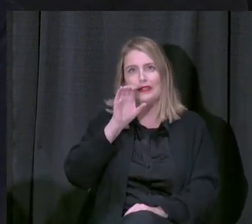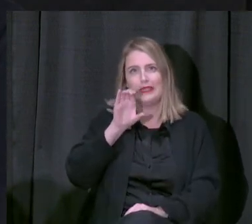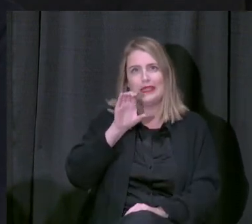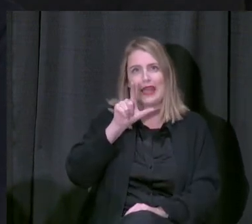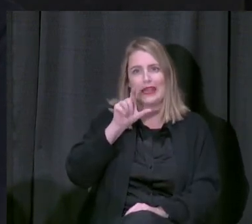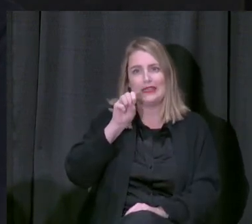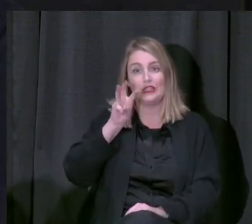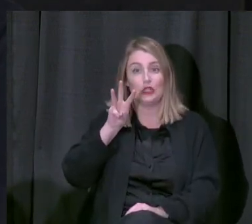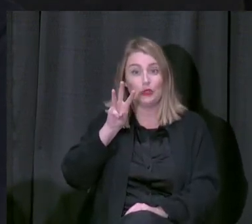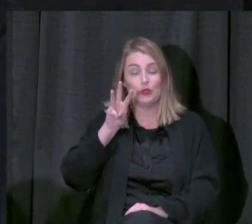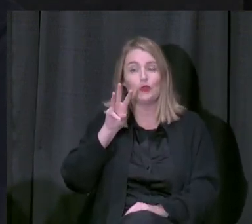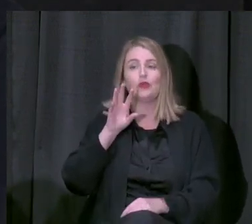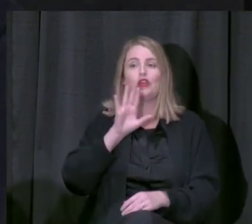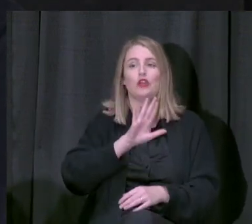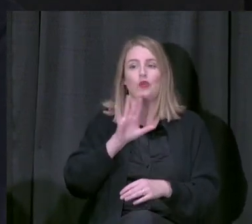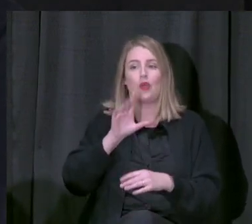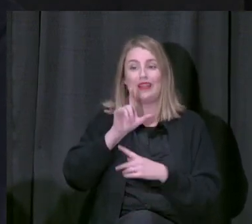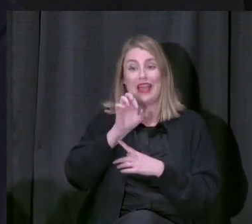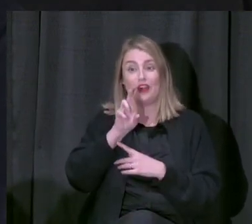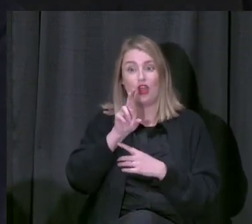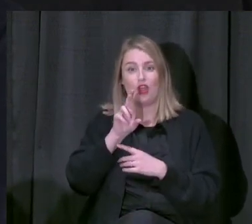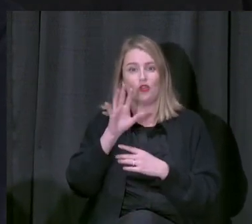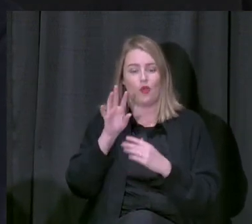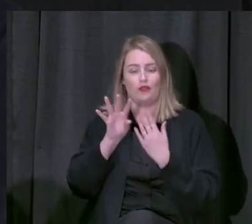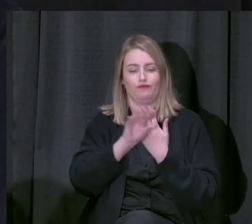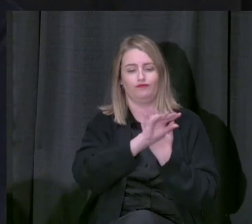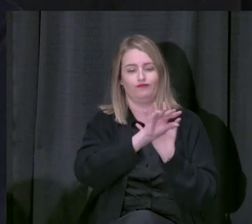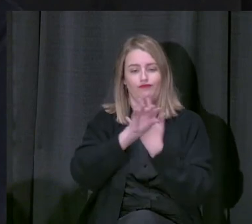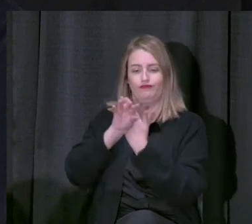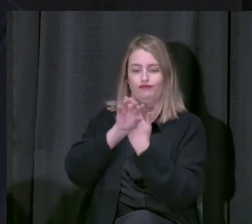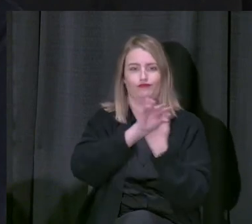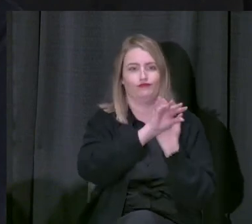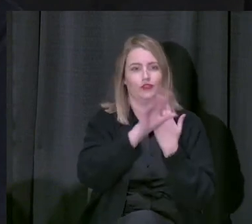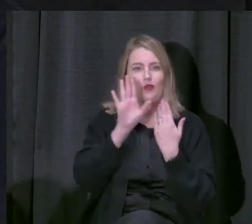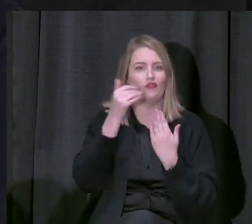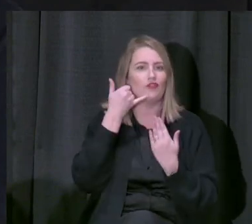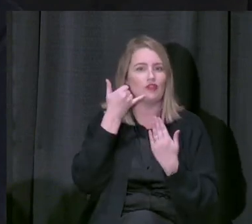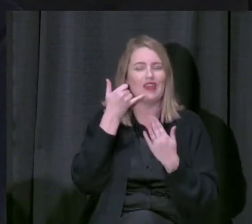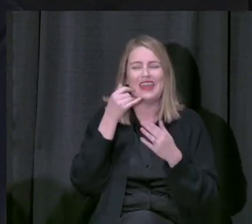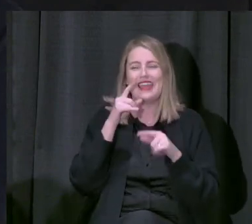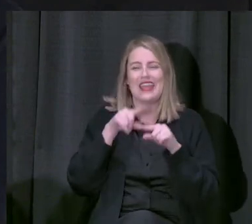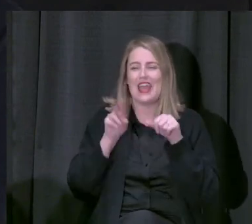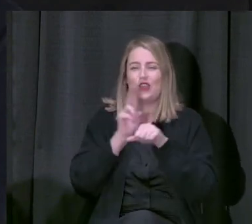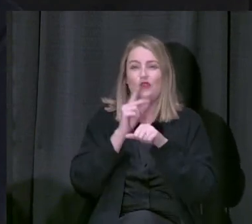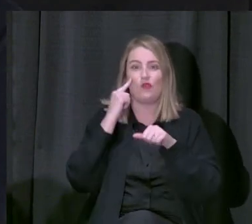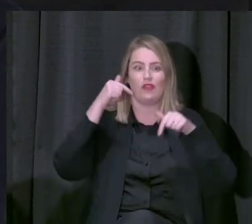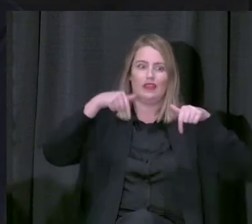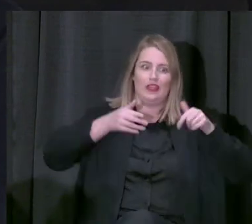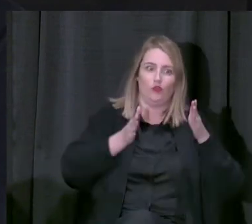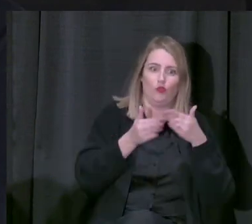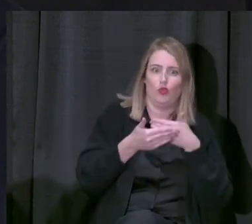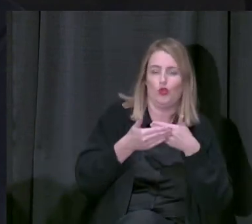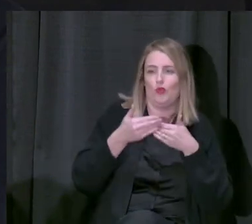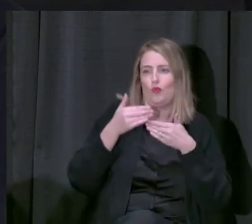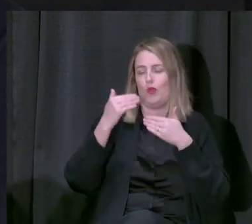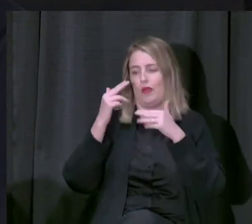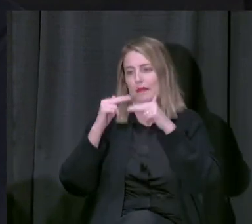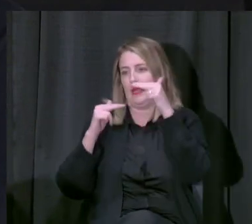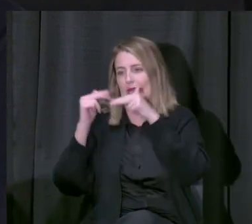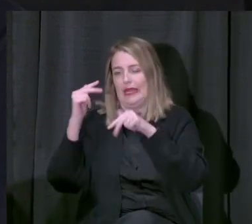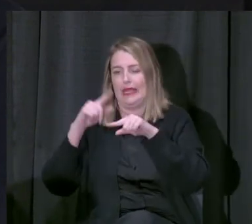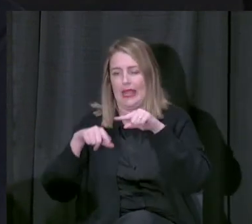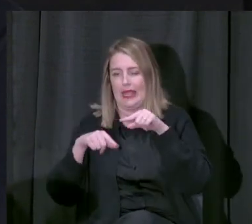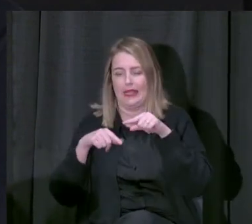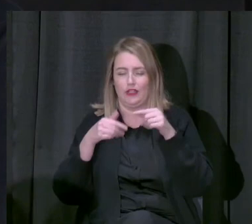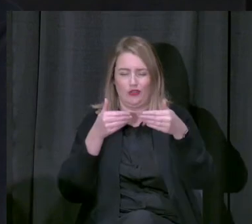using LiDAR on your iPhone. Those are short-range LiDARs. They couldn't be used to map this room or a building, but they